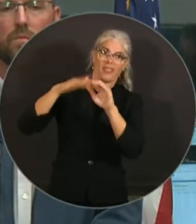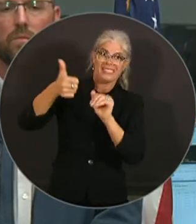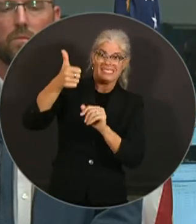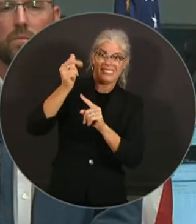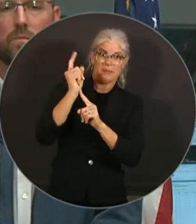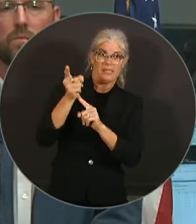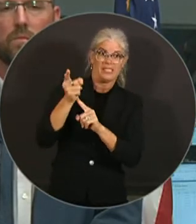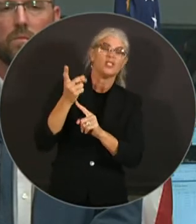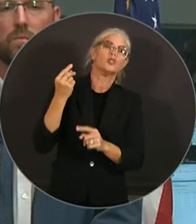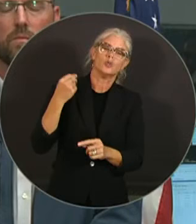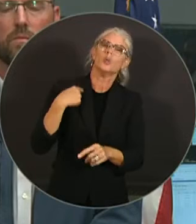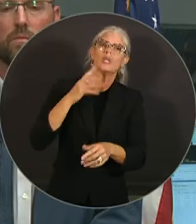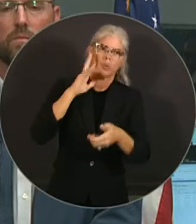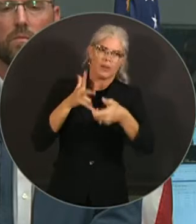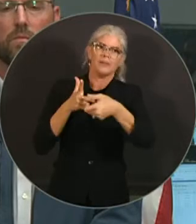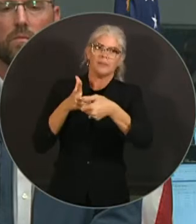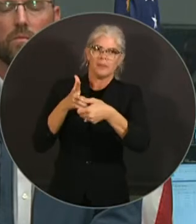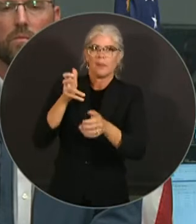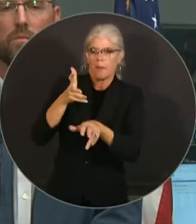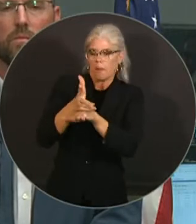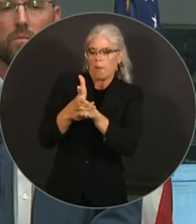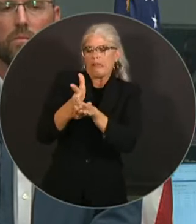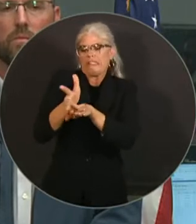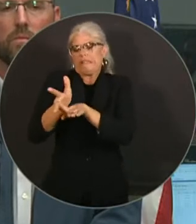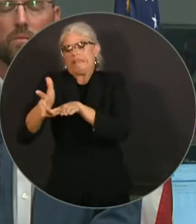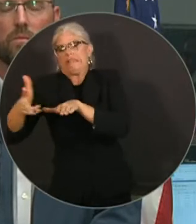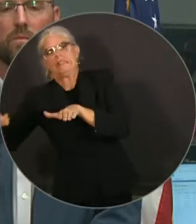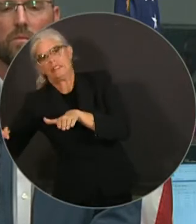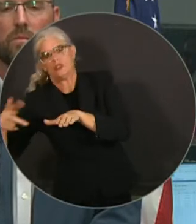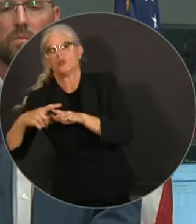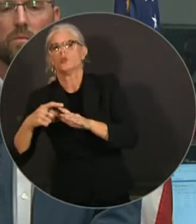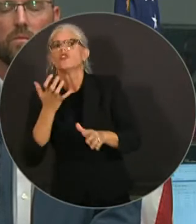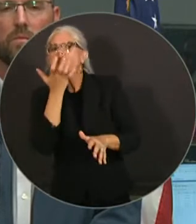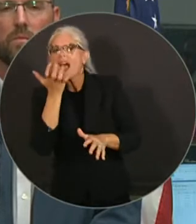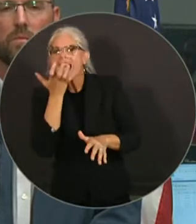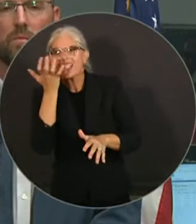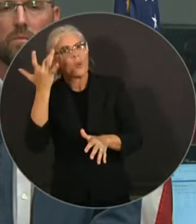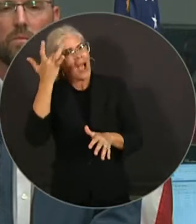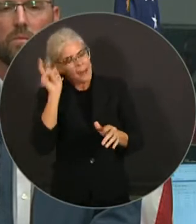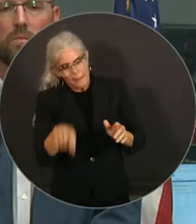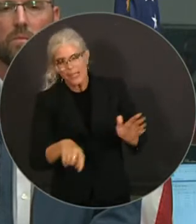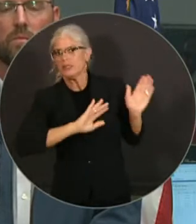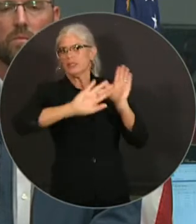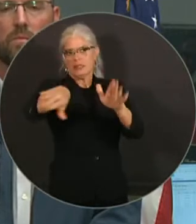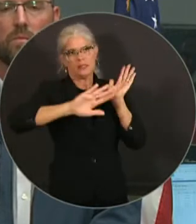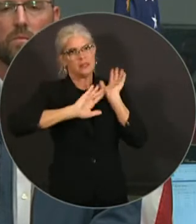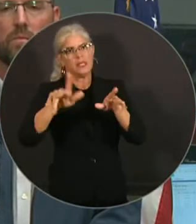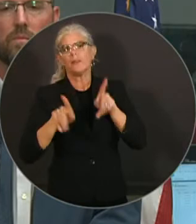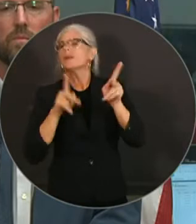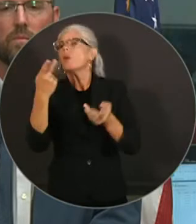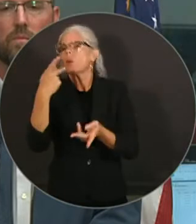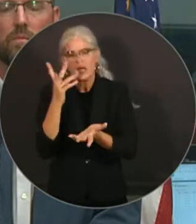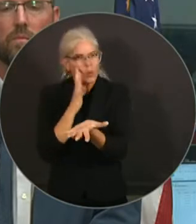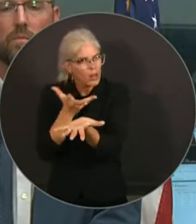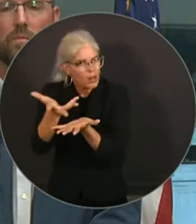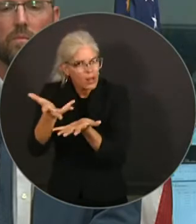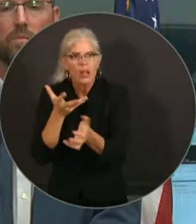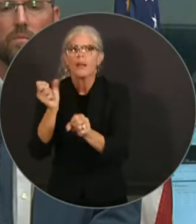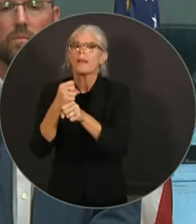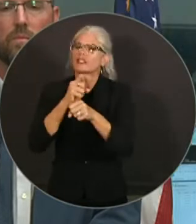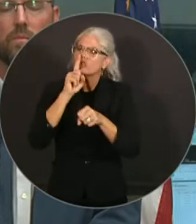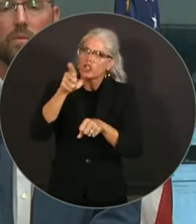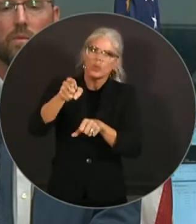move that car onto the grass. We have to keep the roadways open, but we will work with you and we will guarantee that we will get you off the interstate